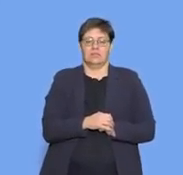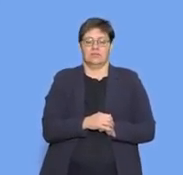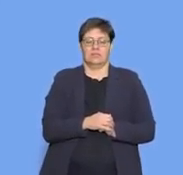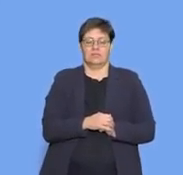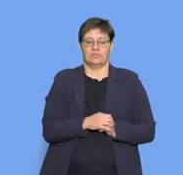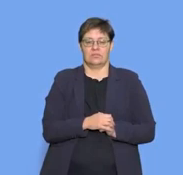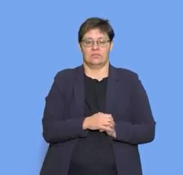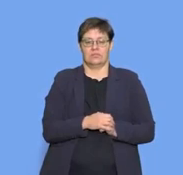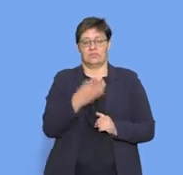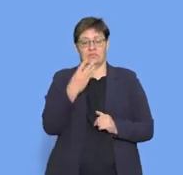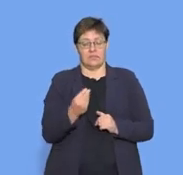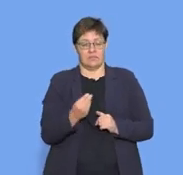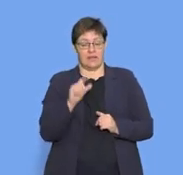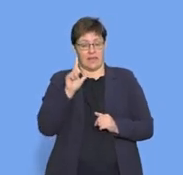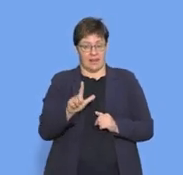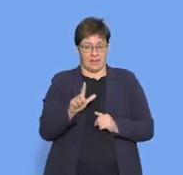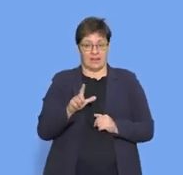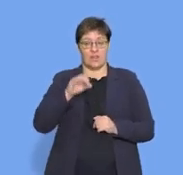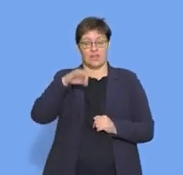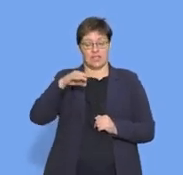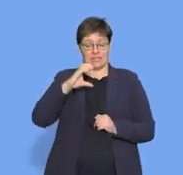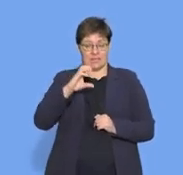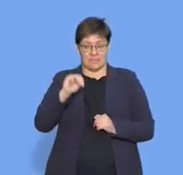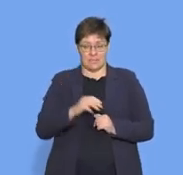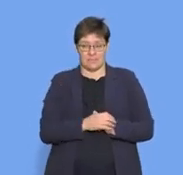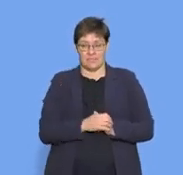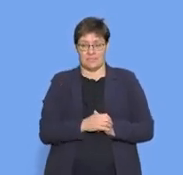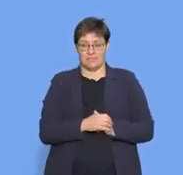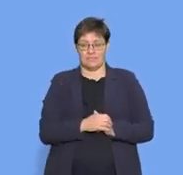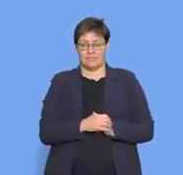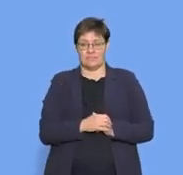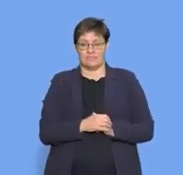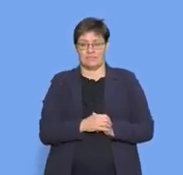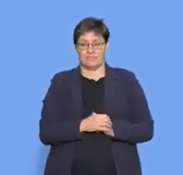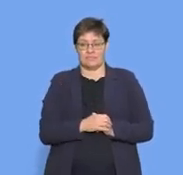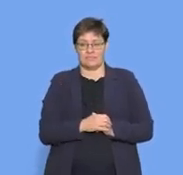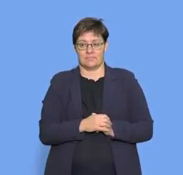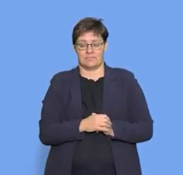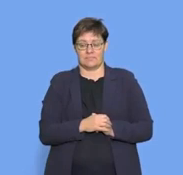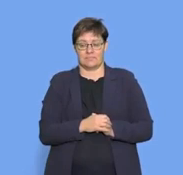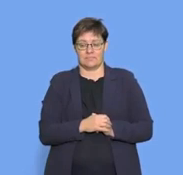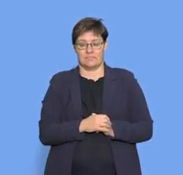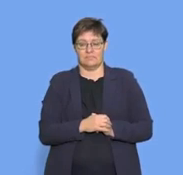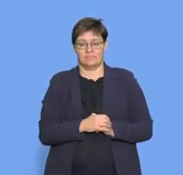So we have got our length, which is 13 centimeters.